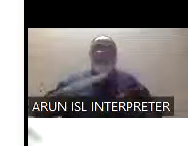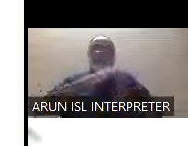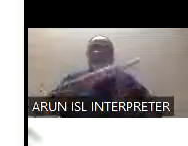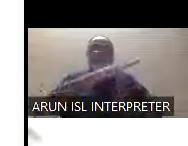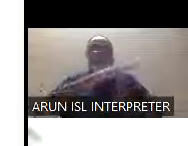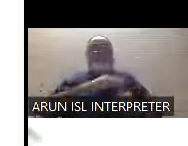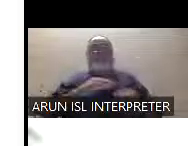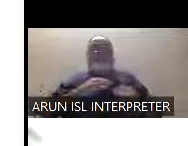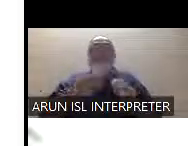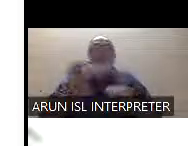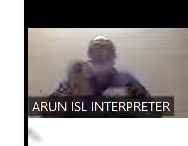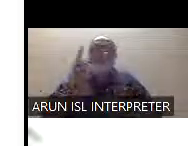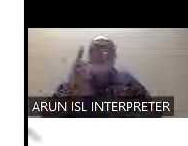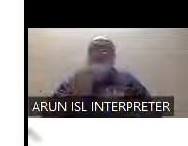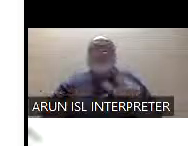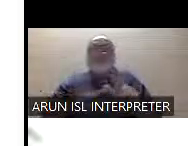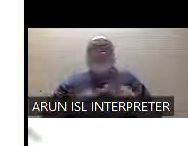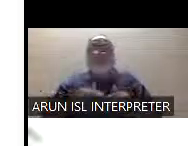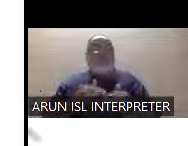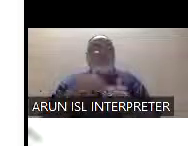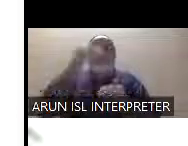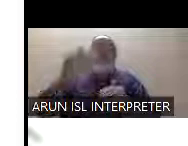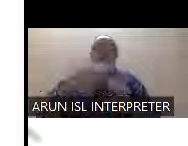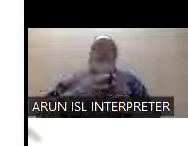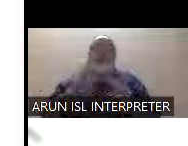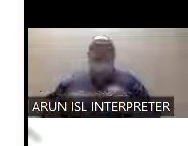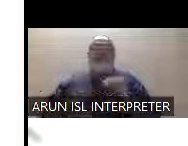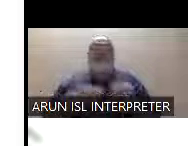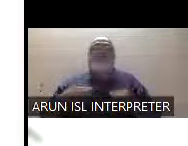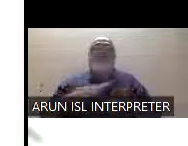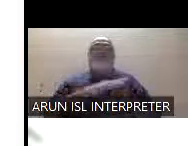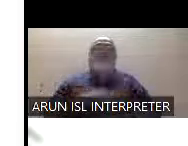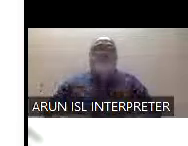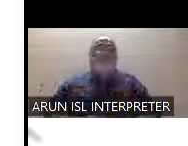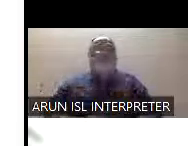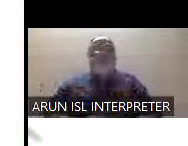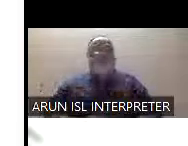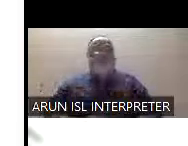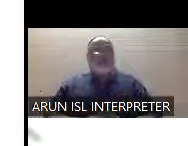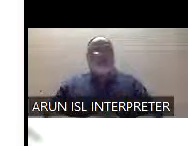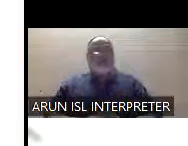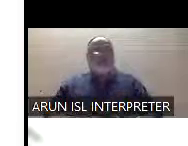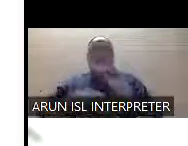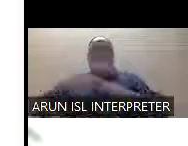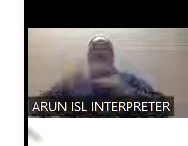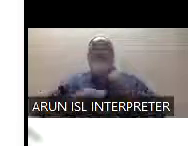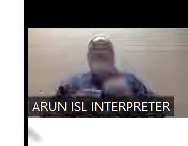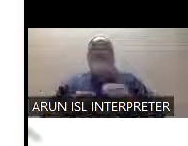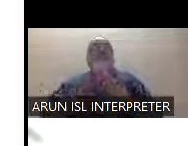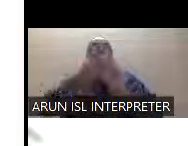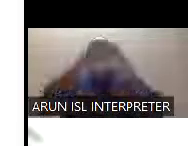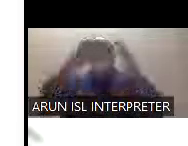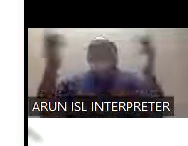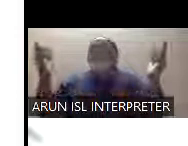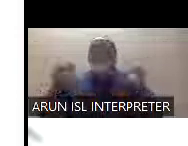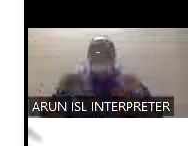And this is what we will be going into in the next 1 hour. So when we're talking about built environment, you will notice here that